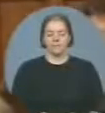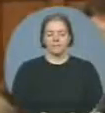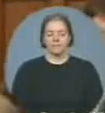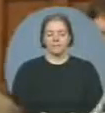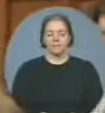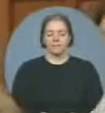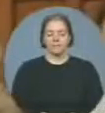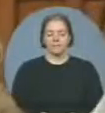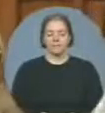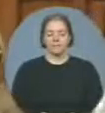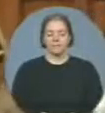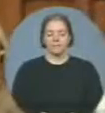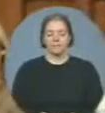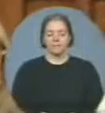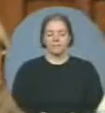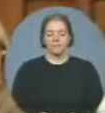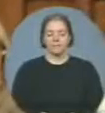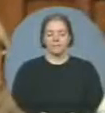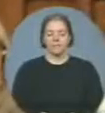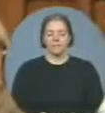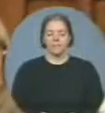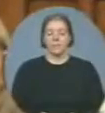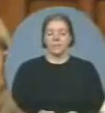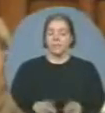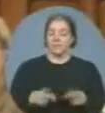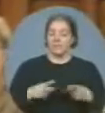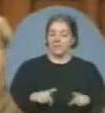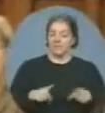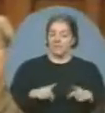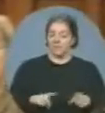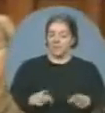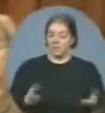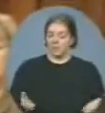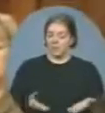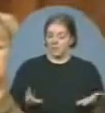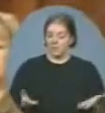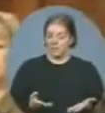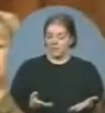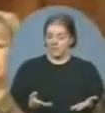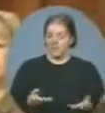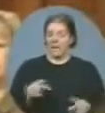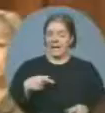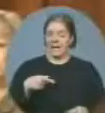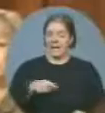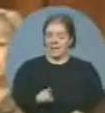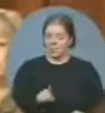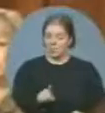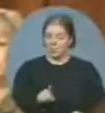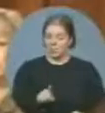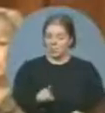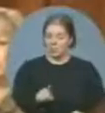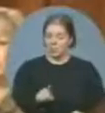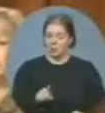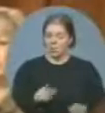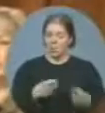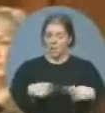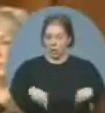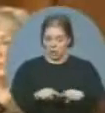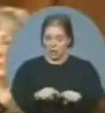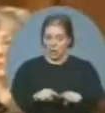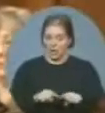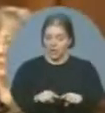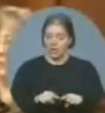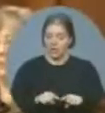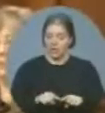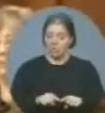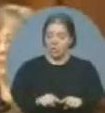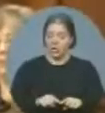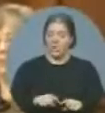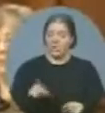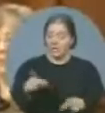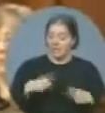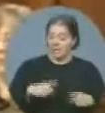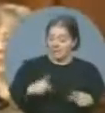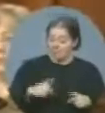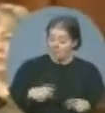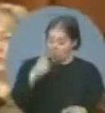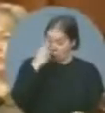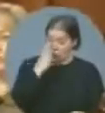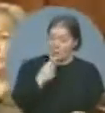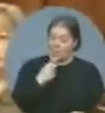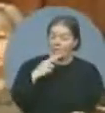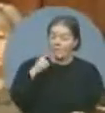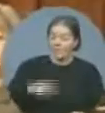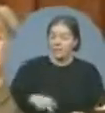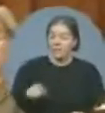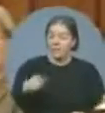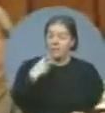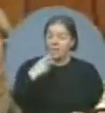accuse somebody of a crime under parliamentary privilege. If he has the guts and he believes in what he says, say it outside the House of Commons. Exactly. And say it outside